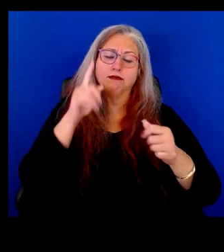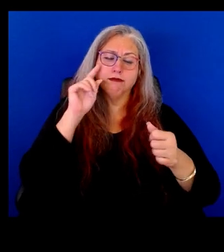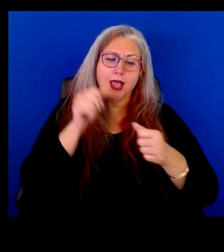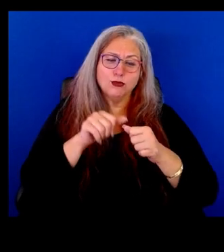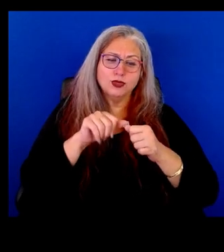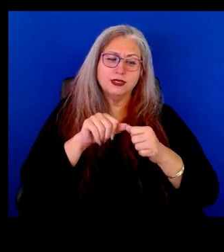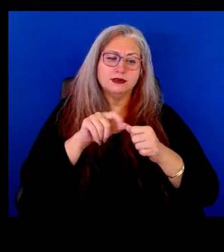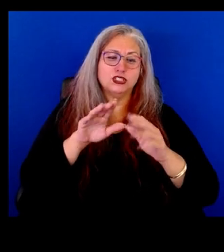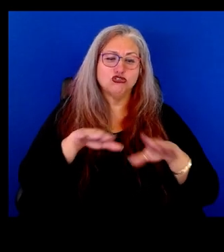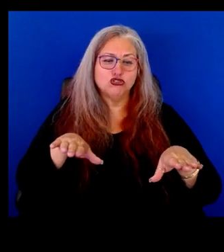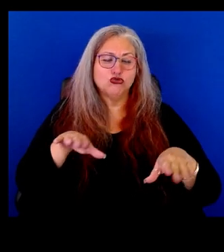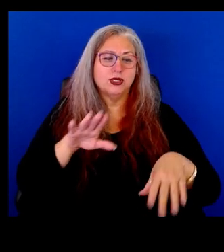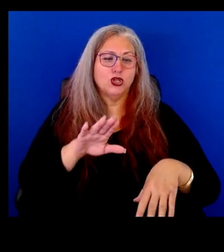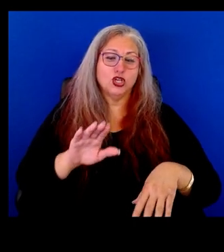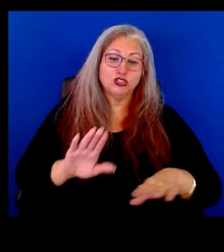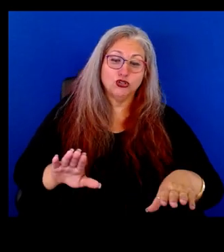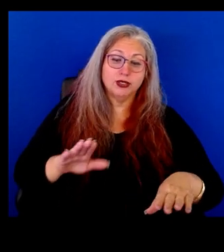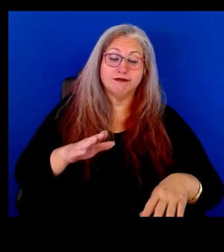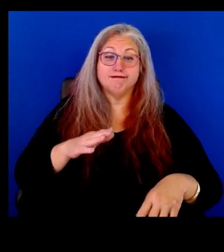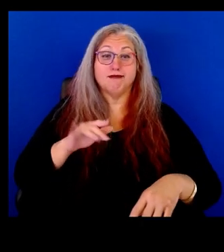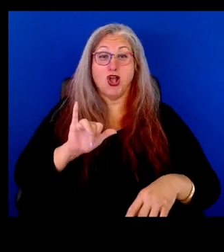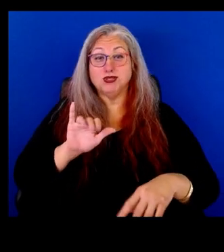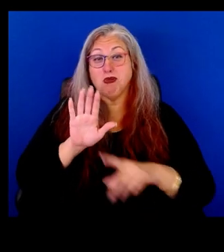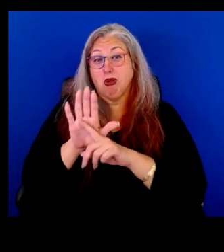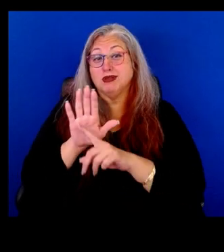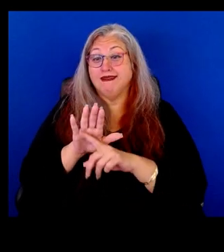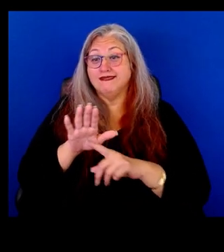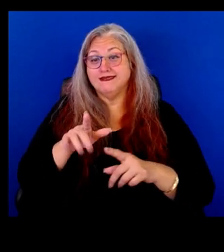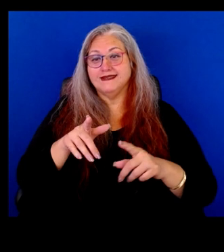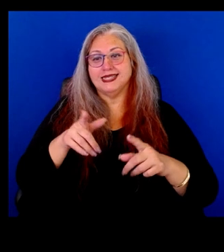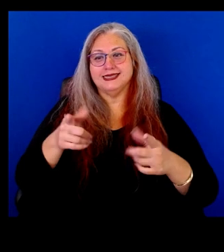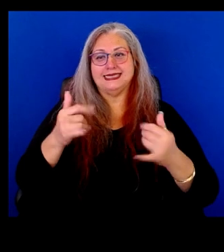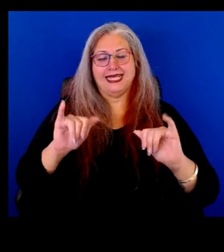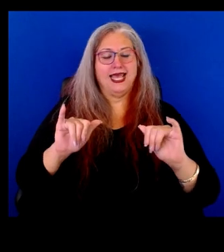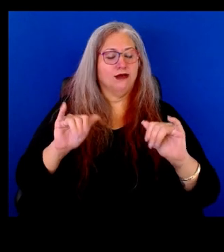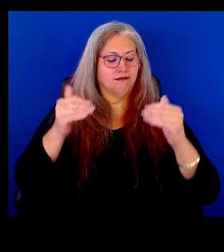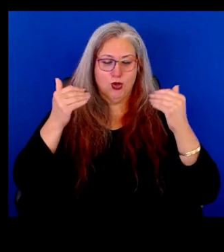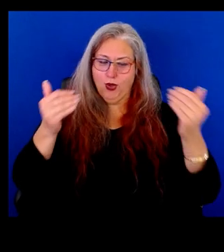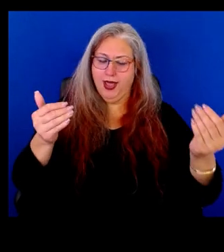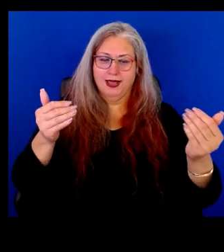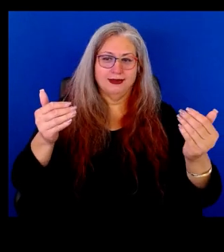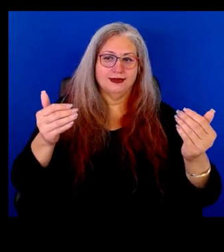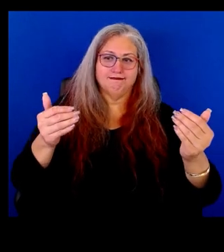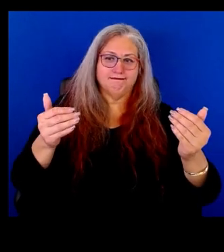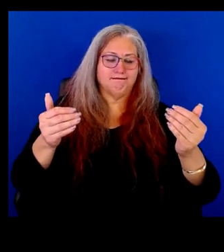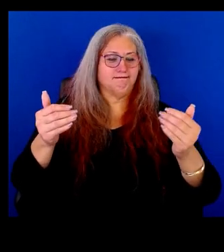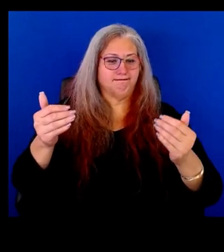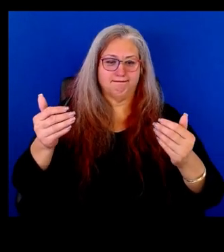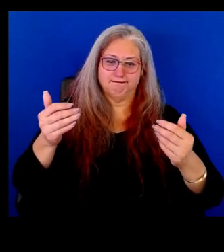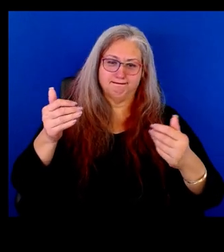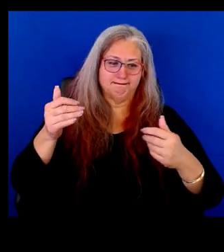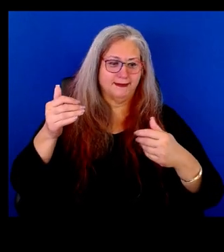of childhood, her children's and hers as well. They still managed to pick up